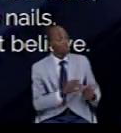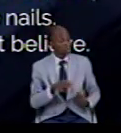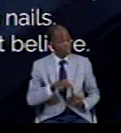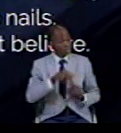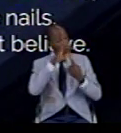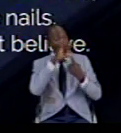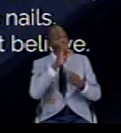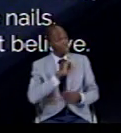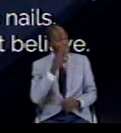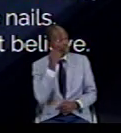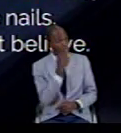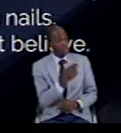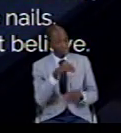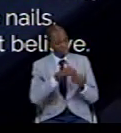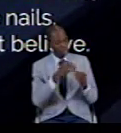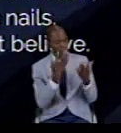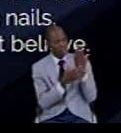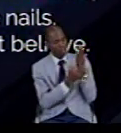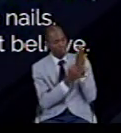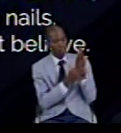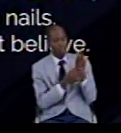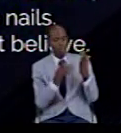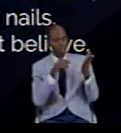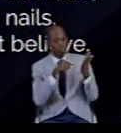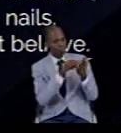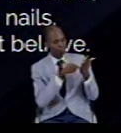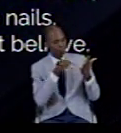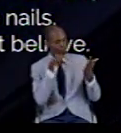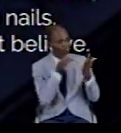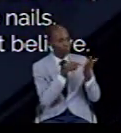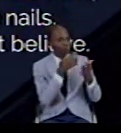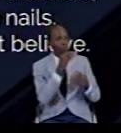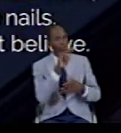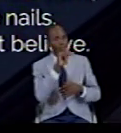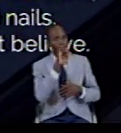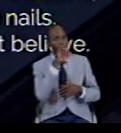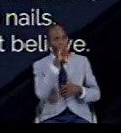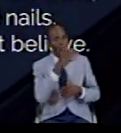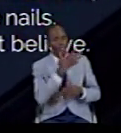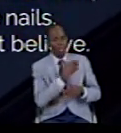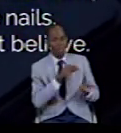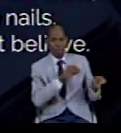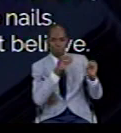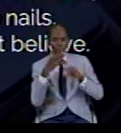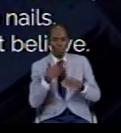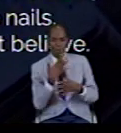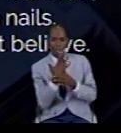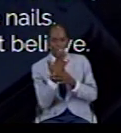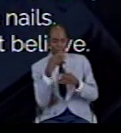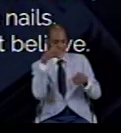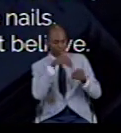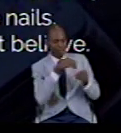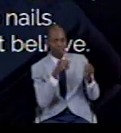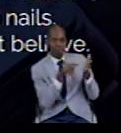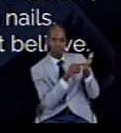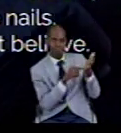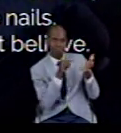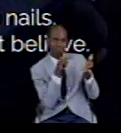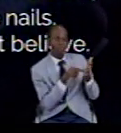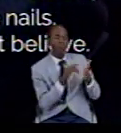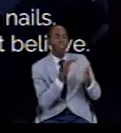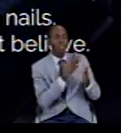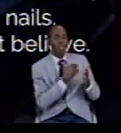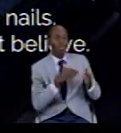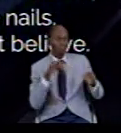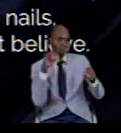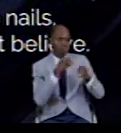see in his hands the print of the nails, and put my finger in the print of the nails, and thrust my